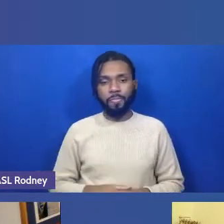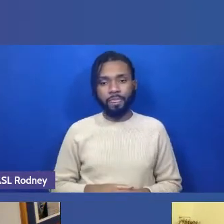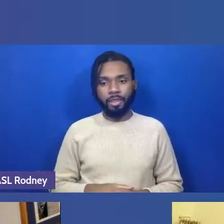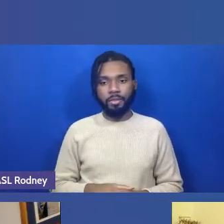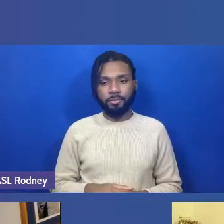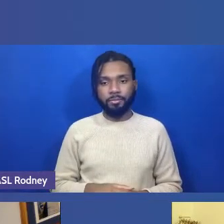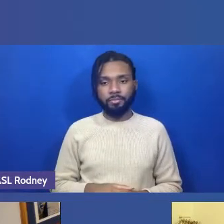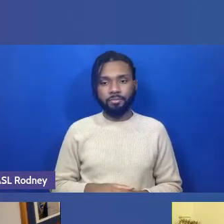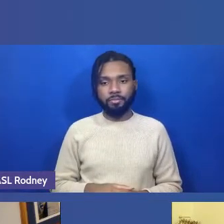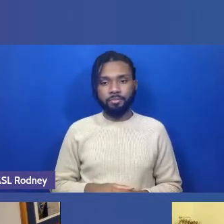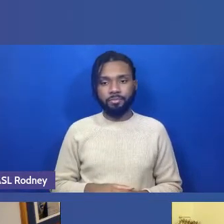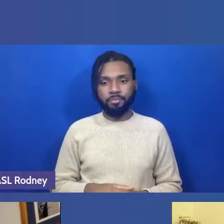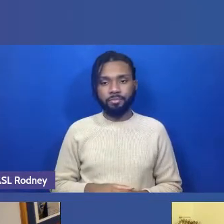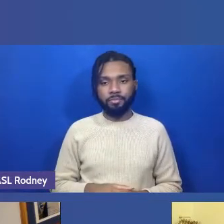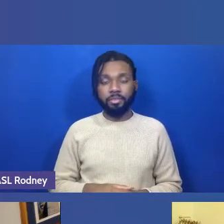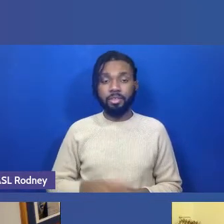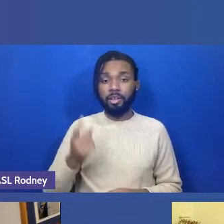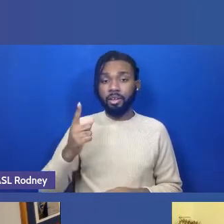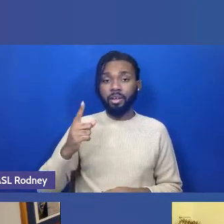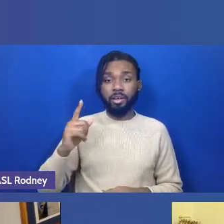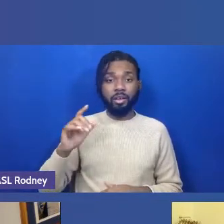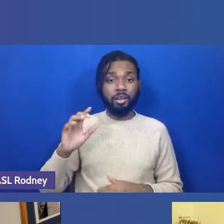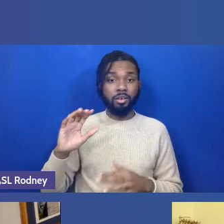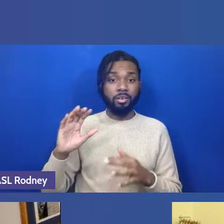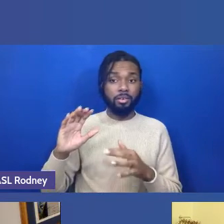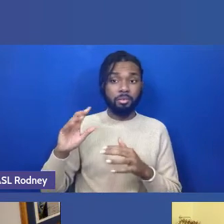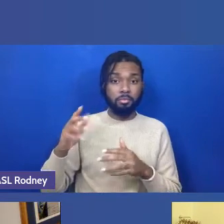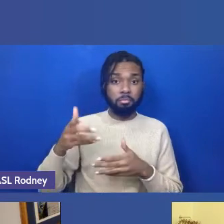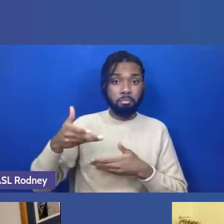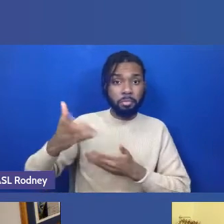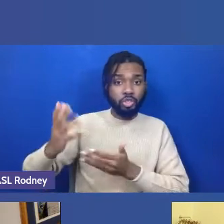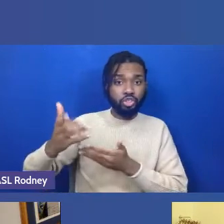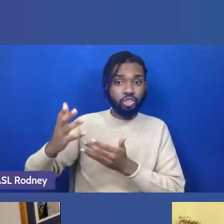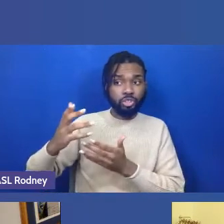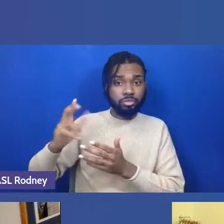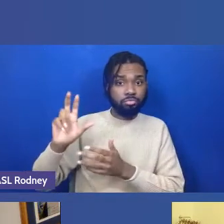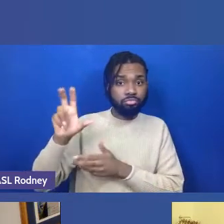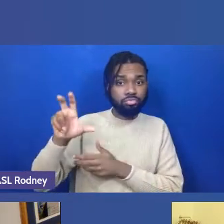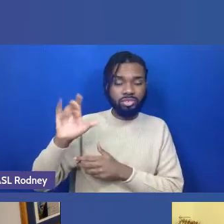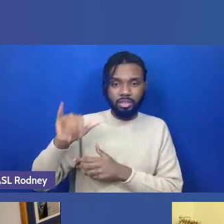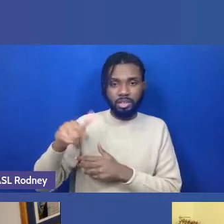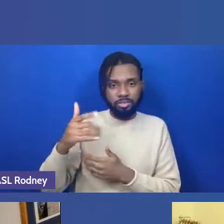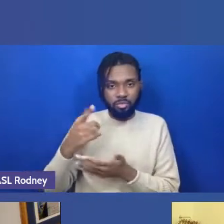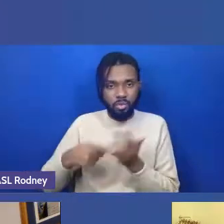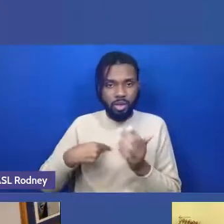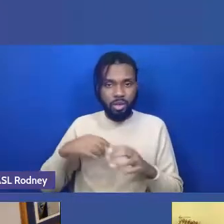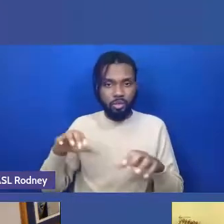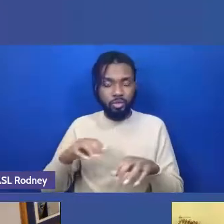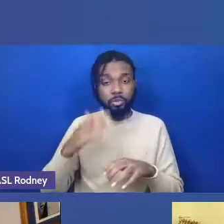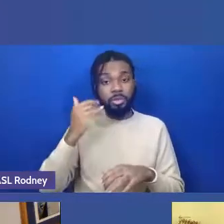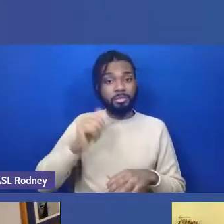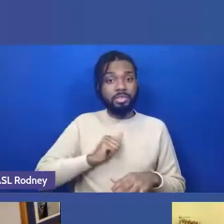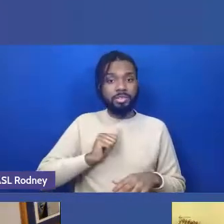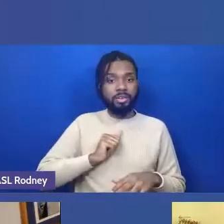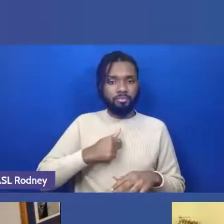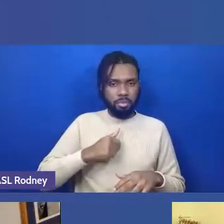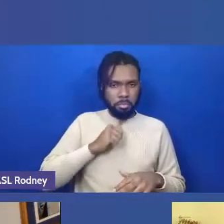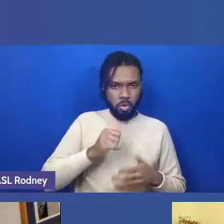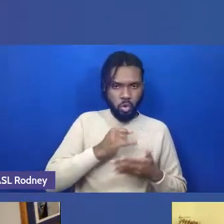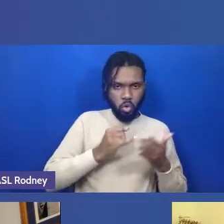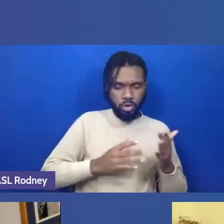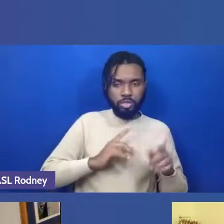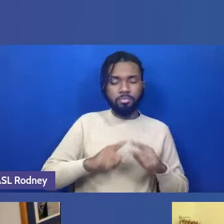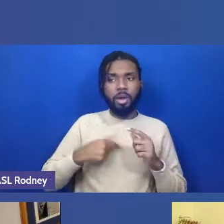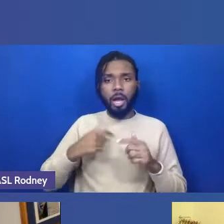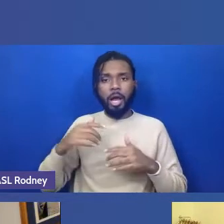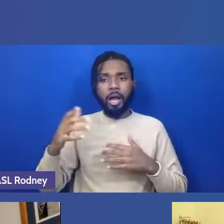So pitching is a huge part of what I do, because as a non-artist, I am taking the seeds of ideas and I'm